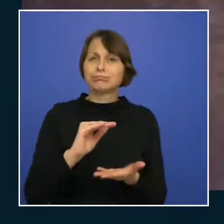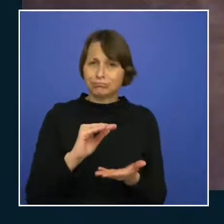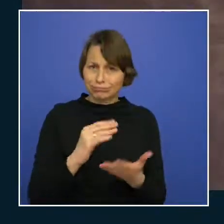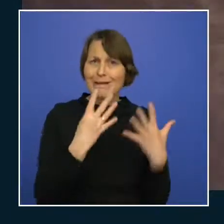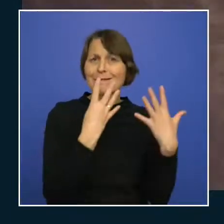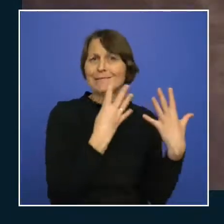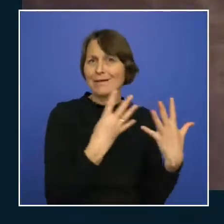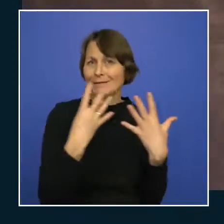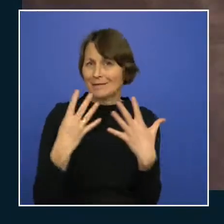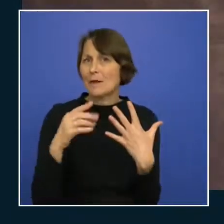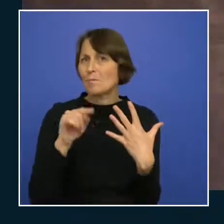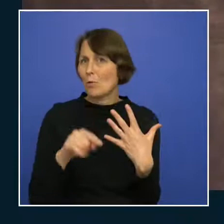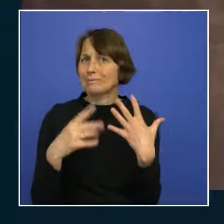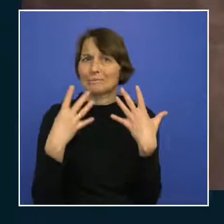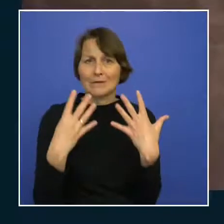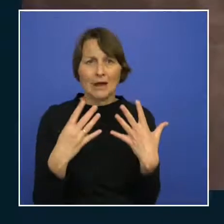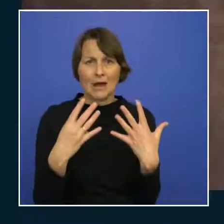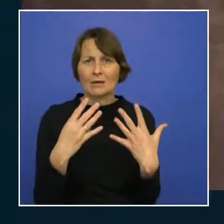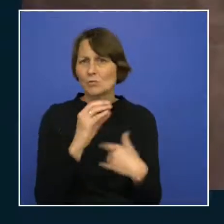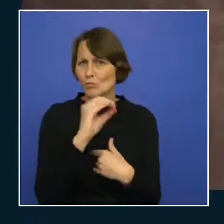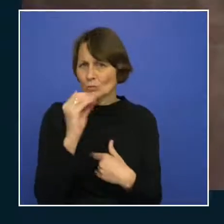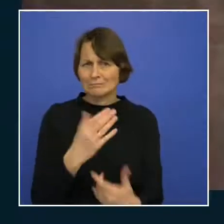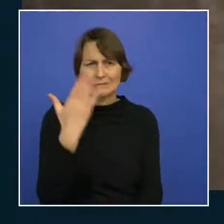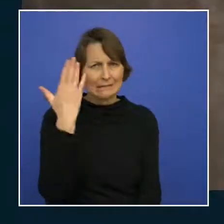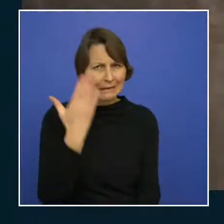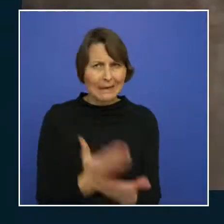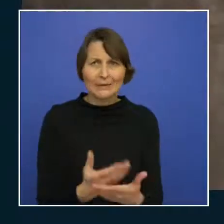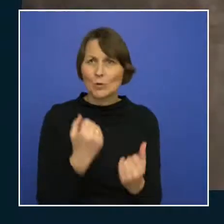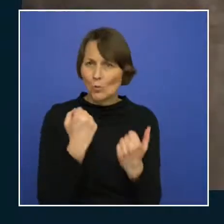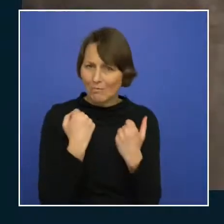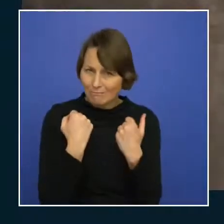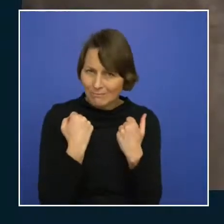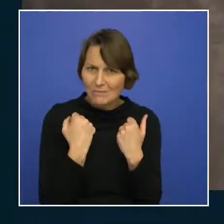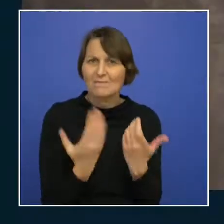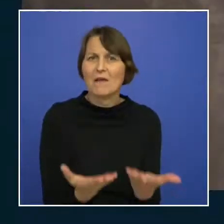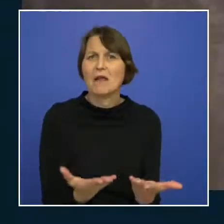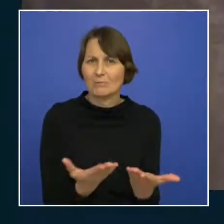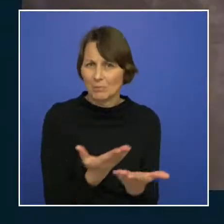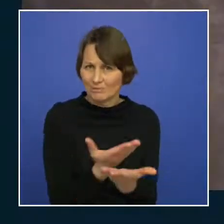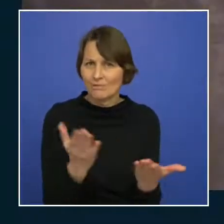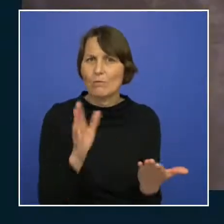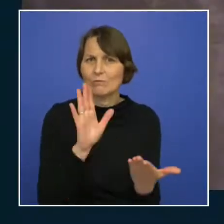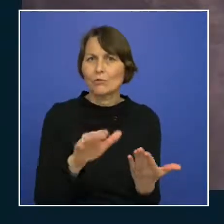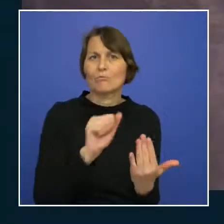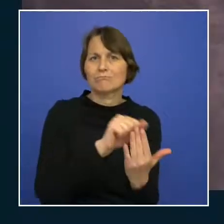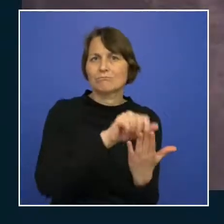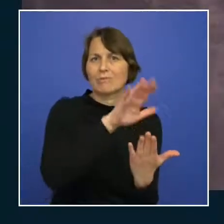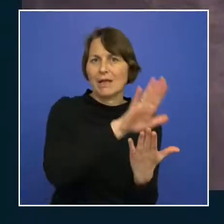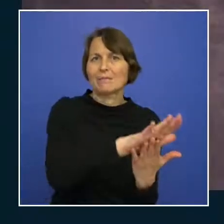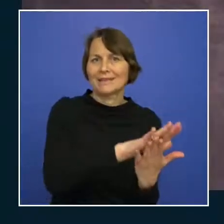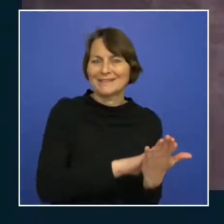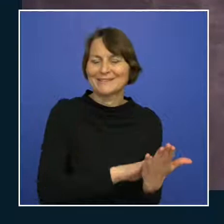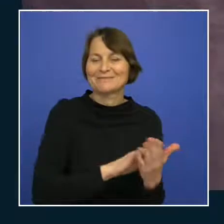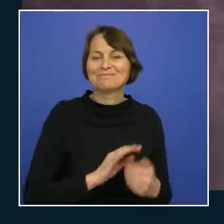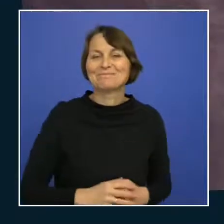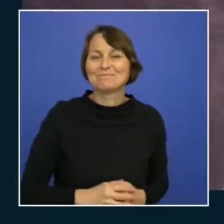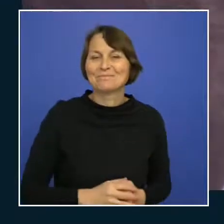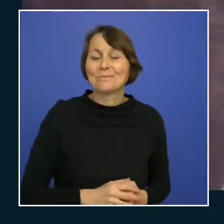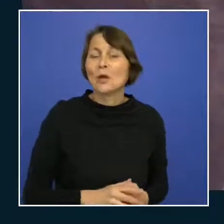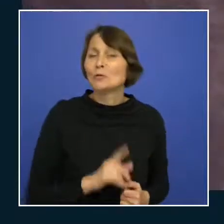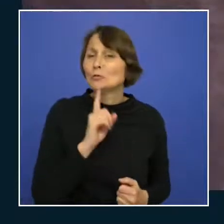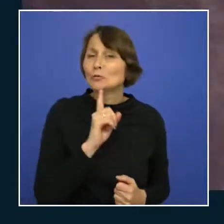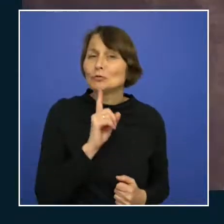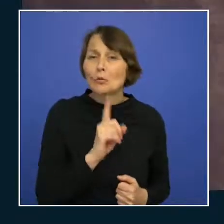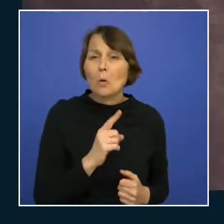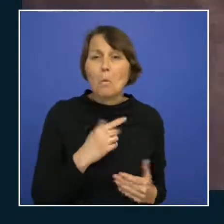99.99% guarantee of availability and throughput for your application. And you're also sure that no matter how